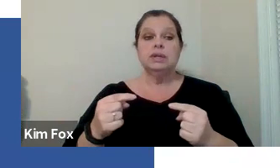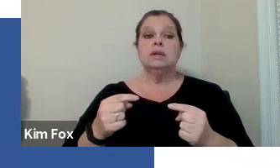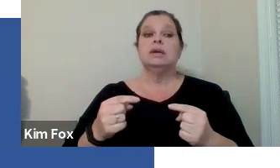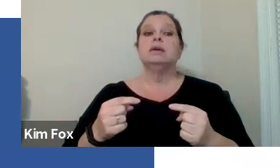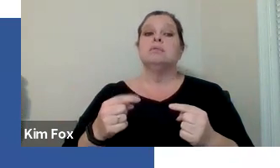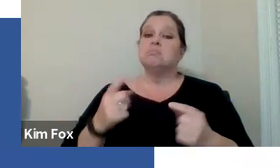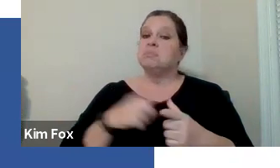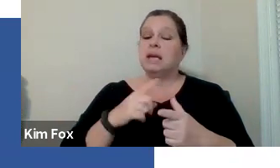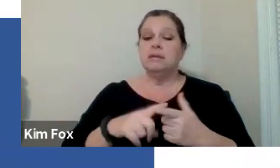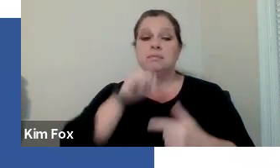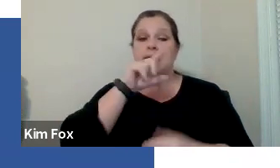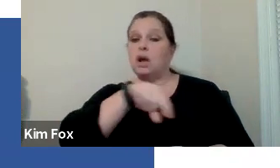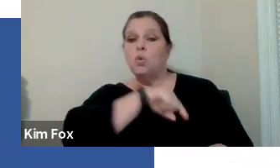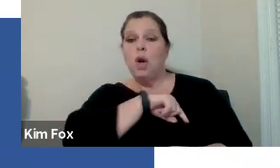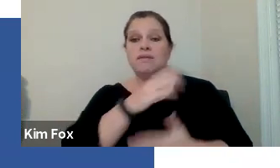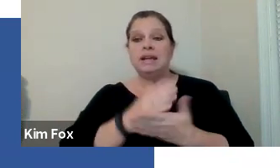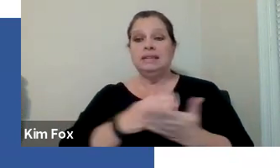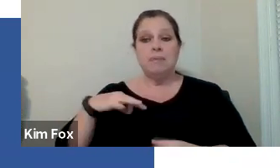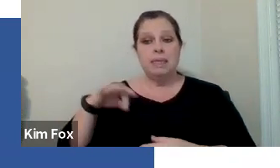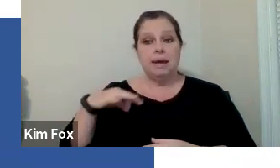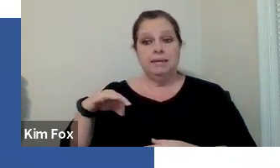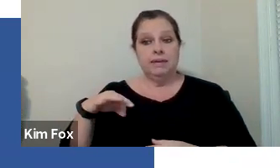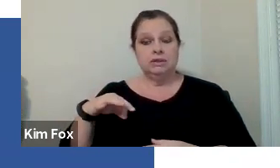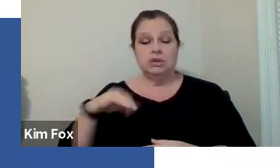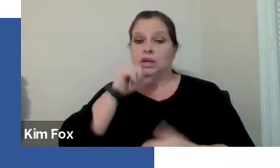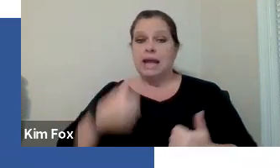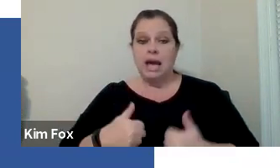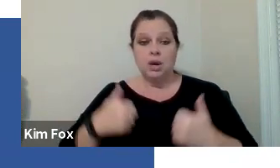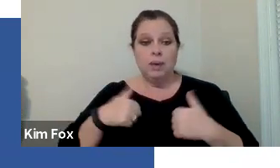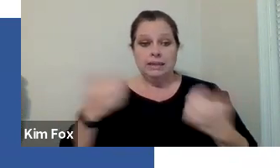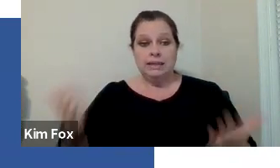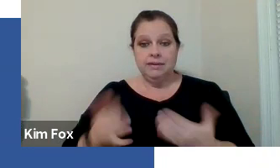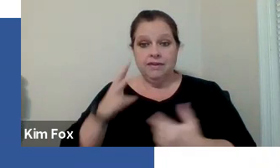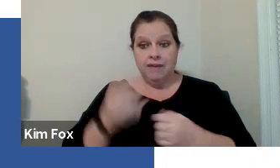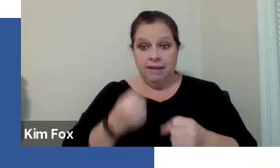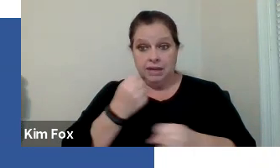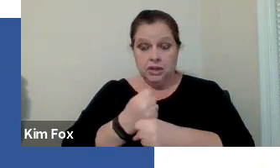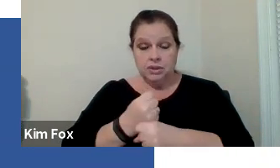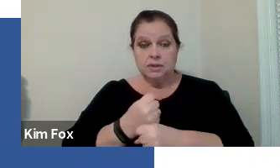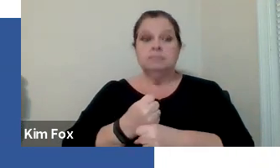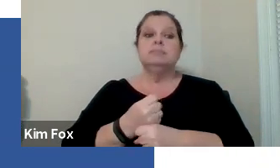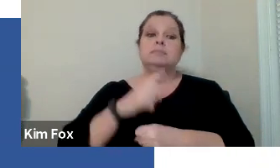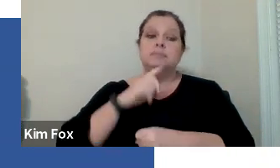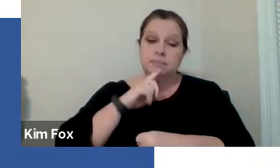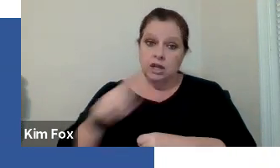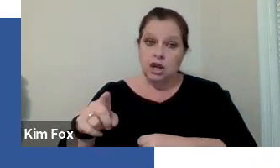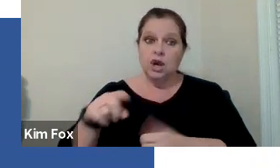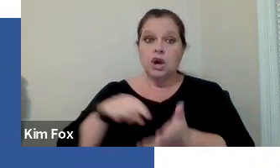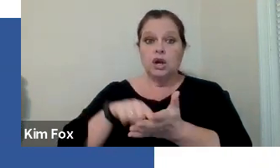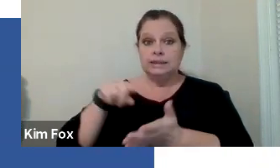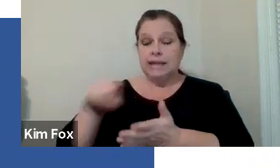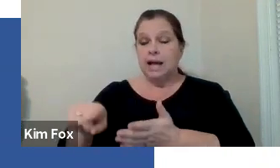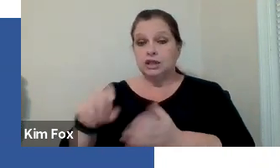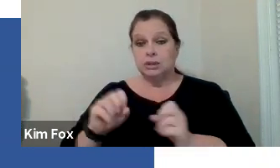then you may not qualify for some of those benefits, or you're not a resident here for 5 years. So there are scholarship